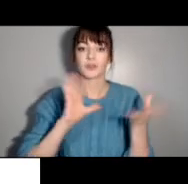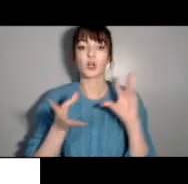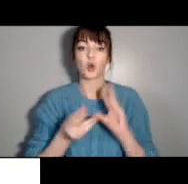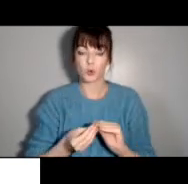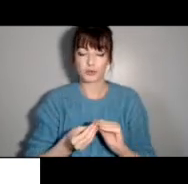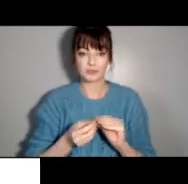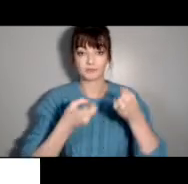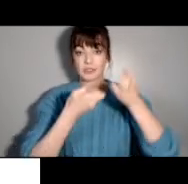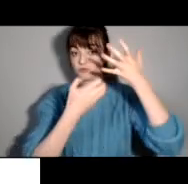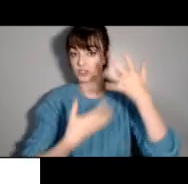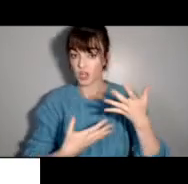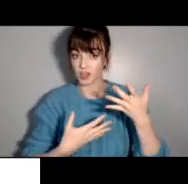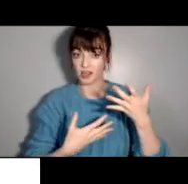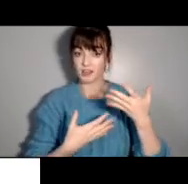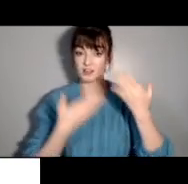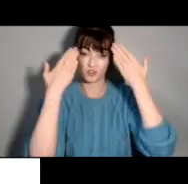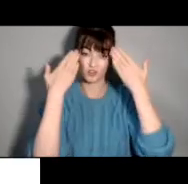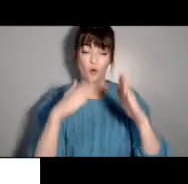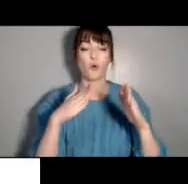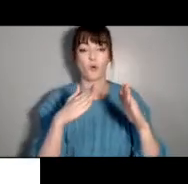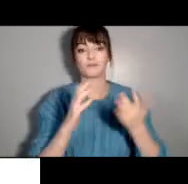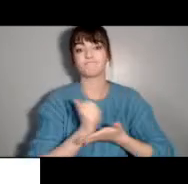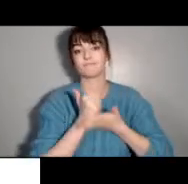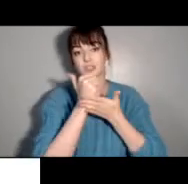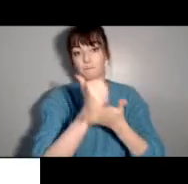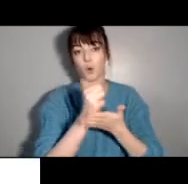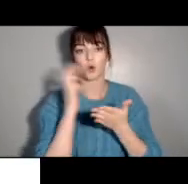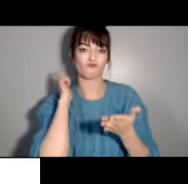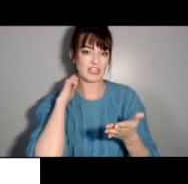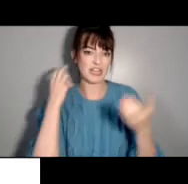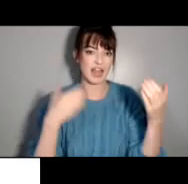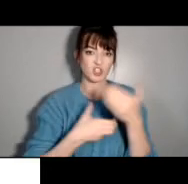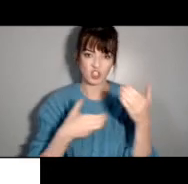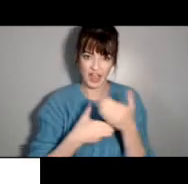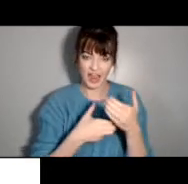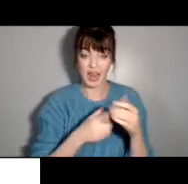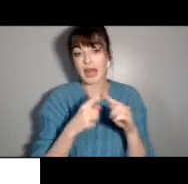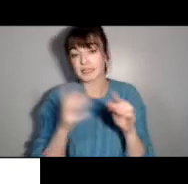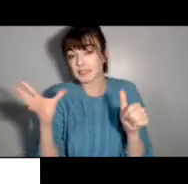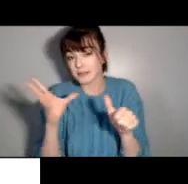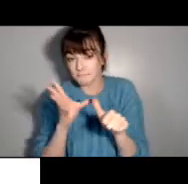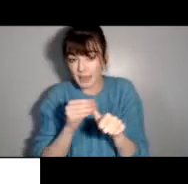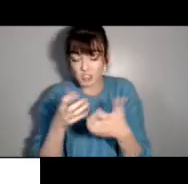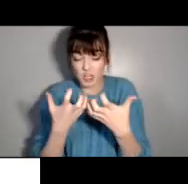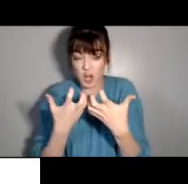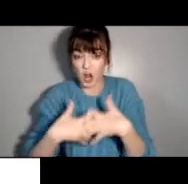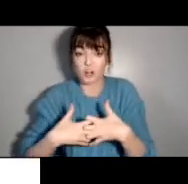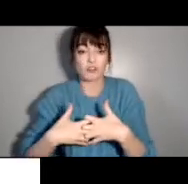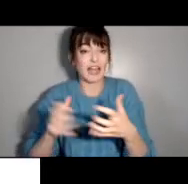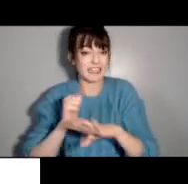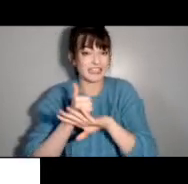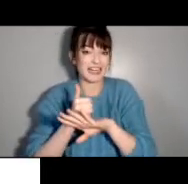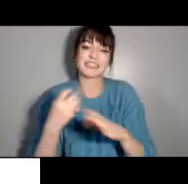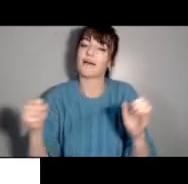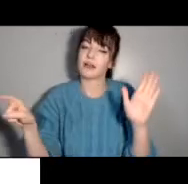results indicate that providing support in residential care settings, and especially congregated settings, has a